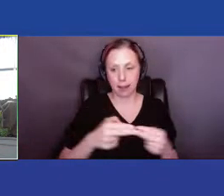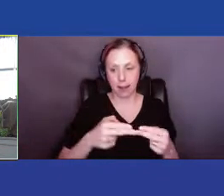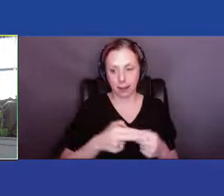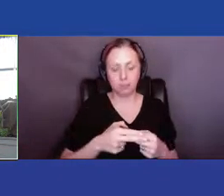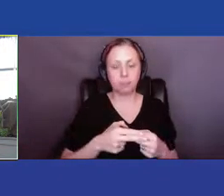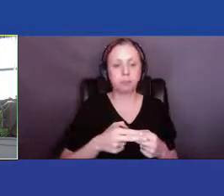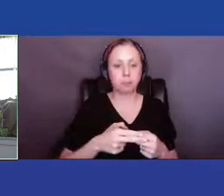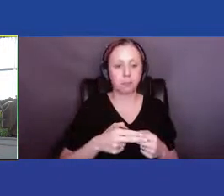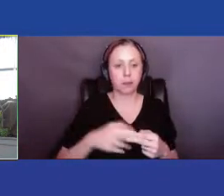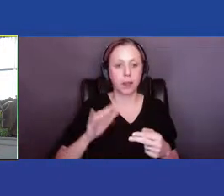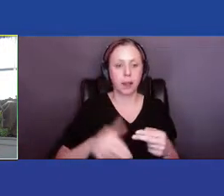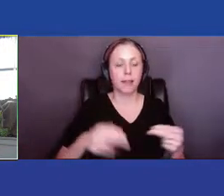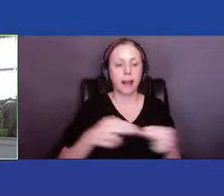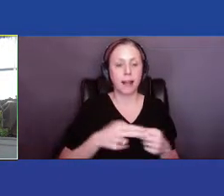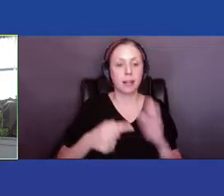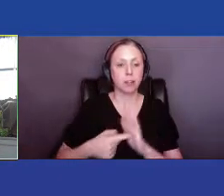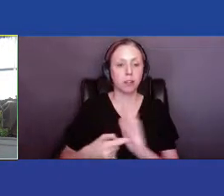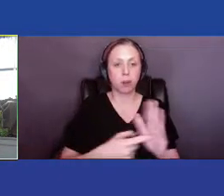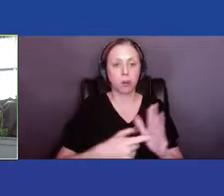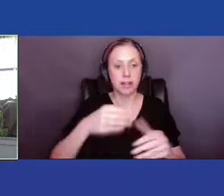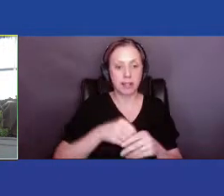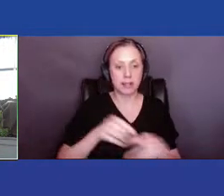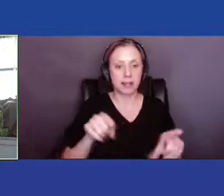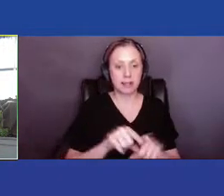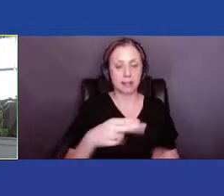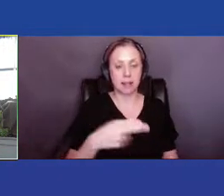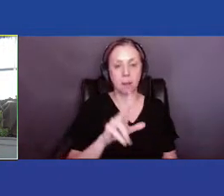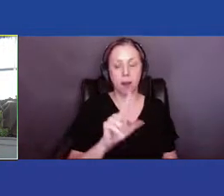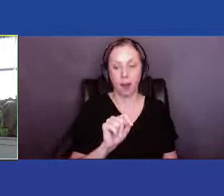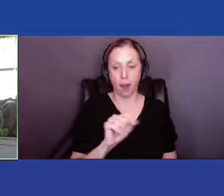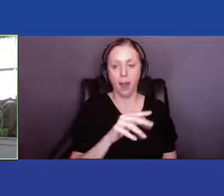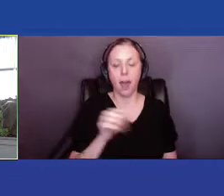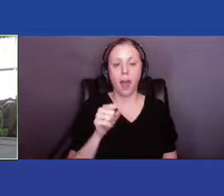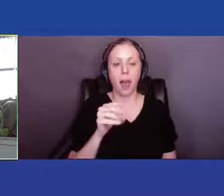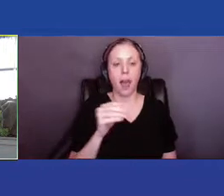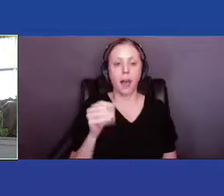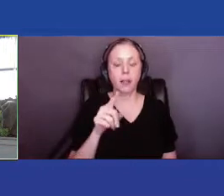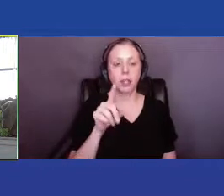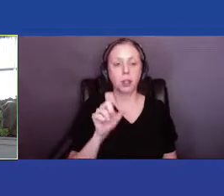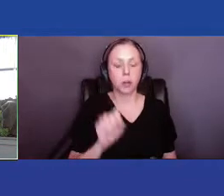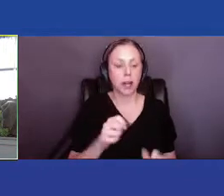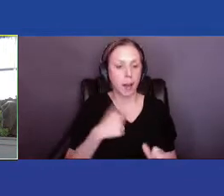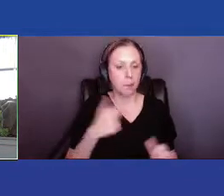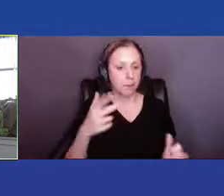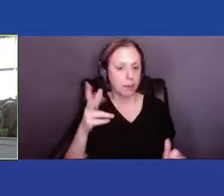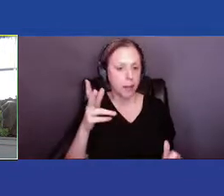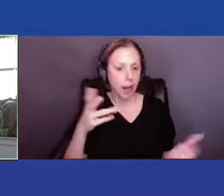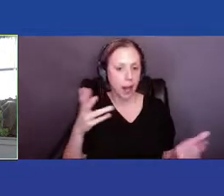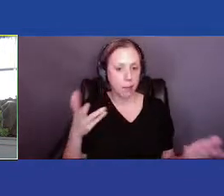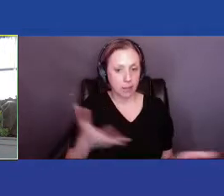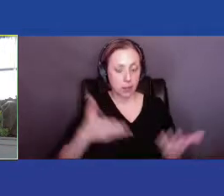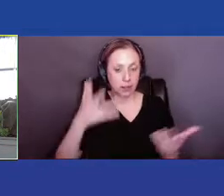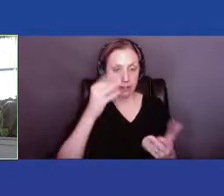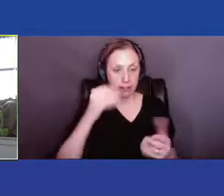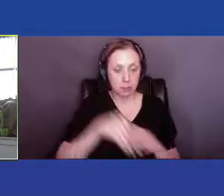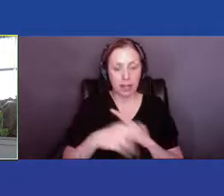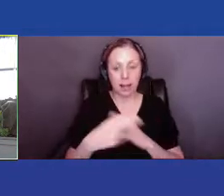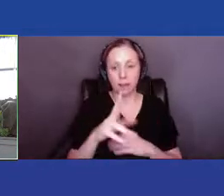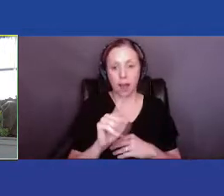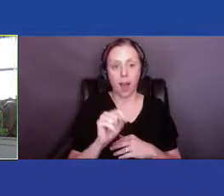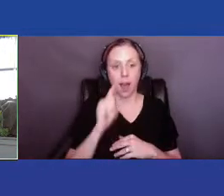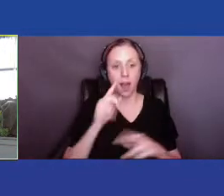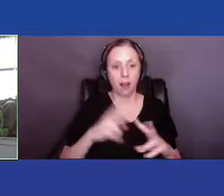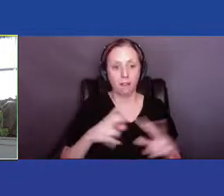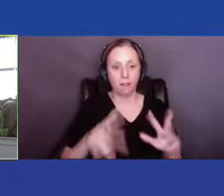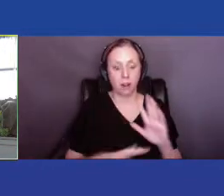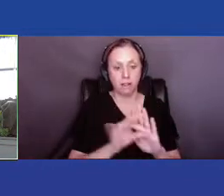This slide reveals the inside of that same hut, and you can, I'm here sleeping in the hut on various found fabrics,